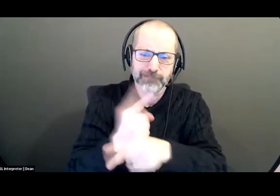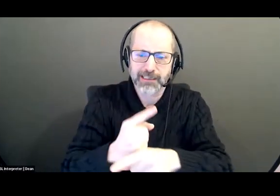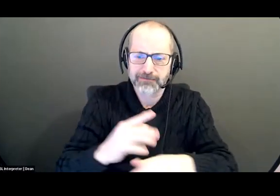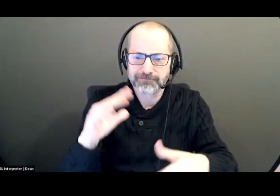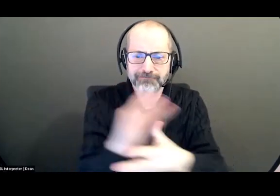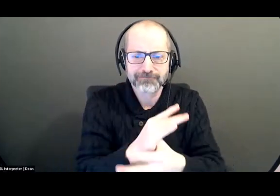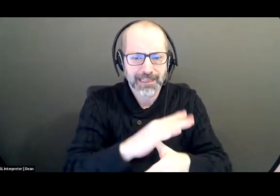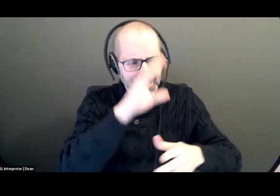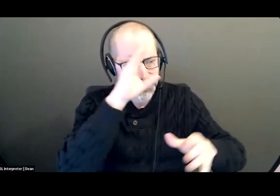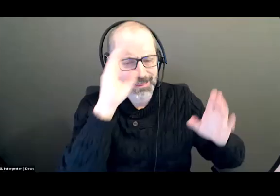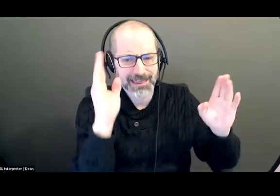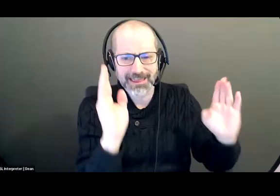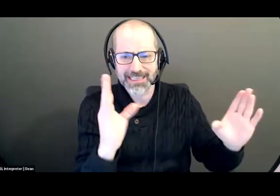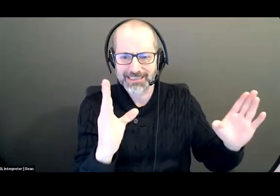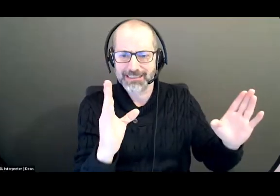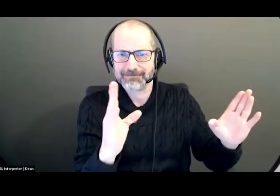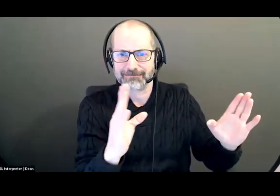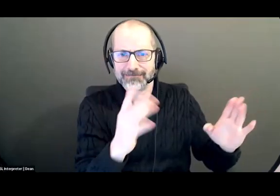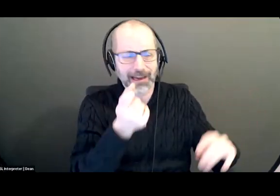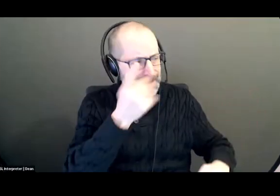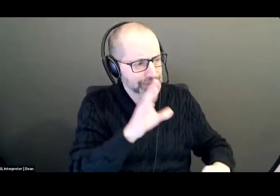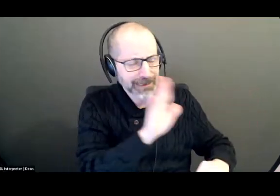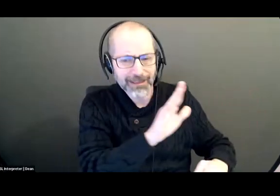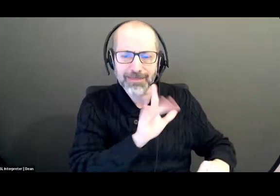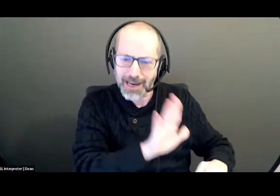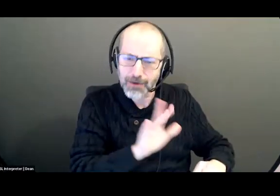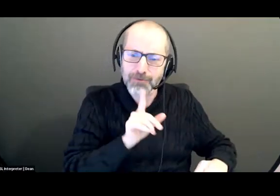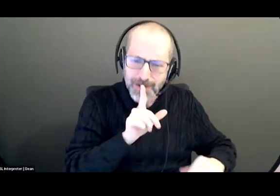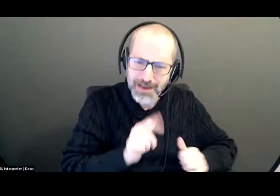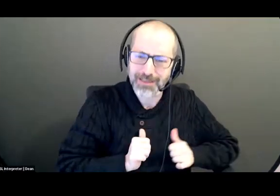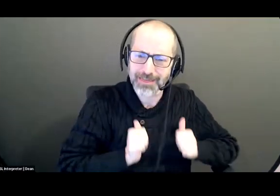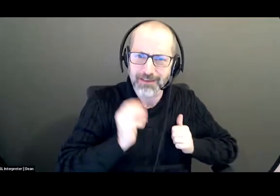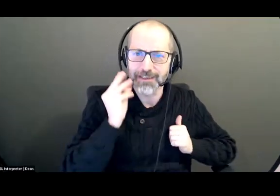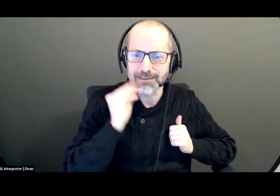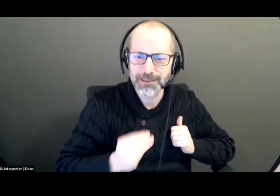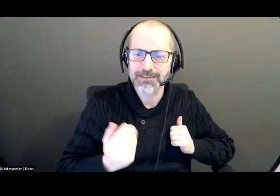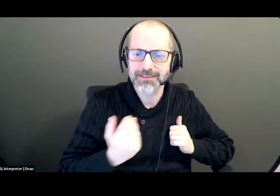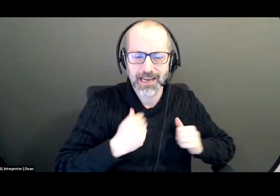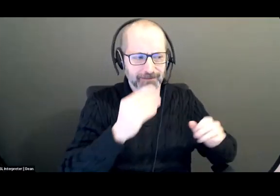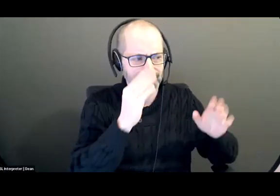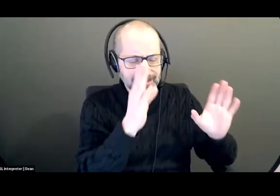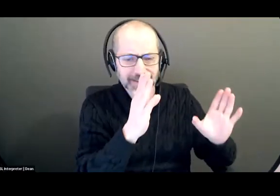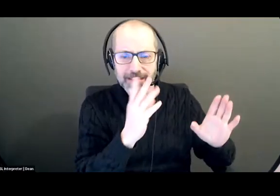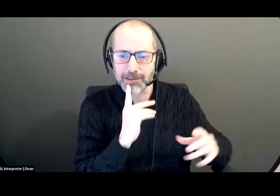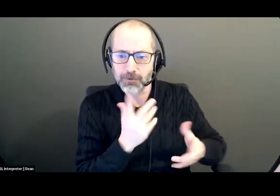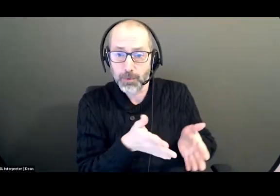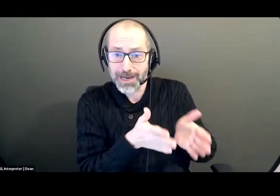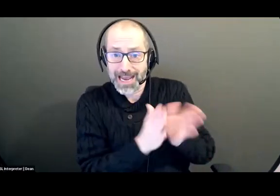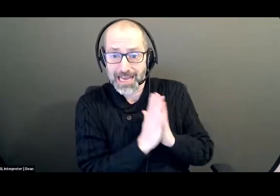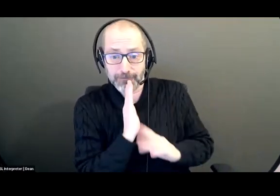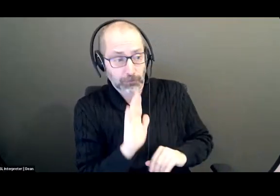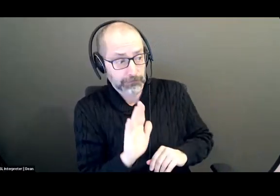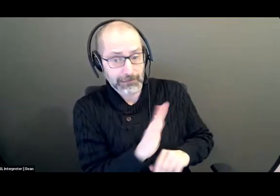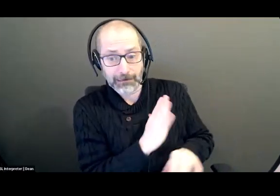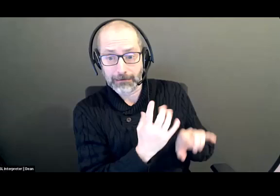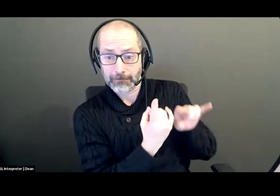Roslyn hit the nail on the head when she said, listen to the people, listen and understand real